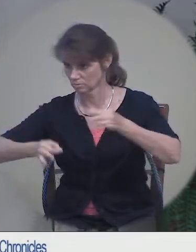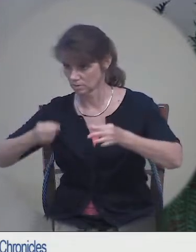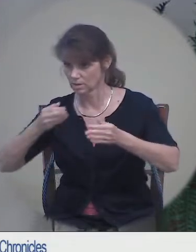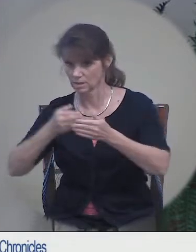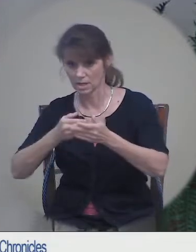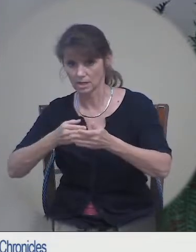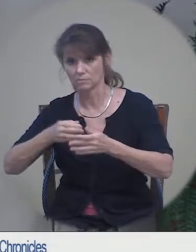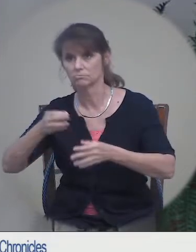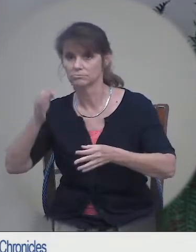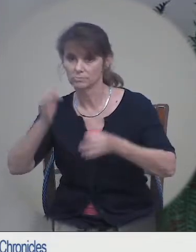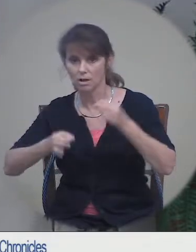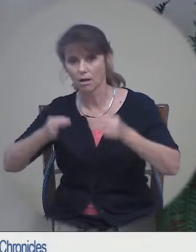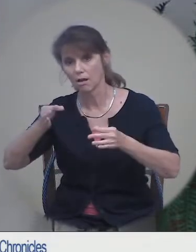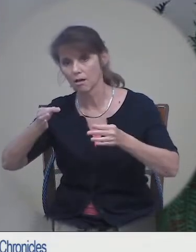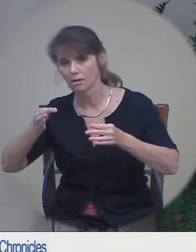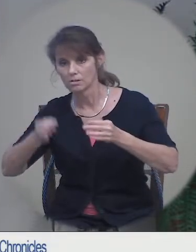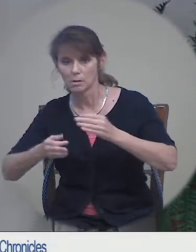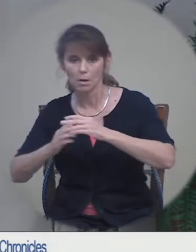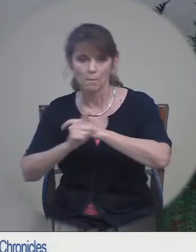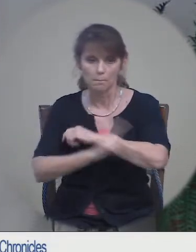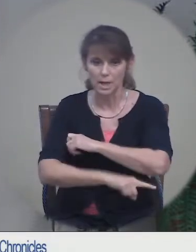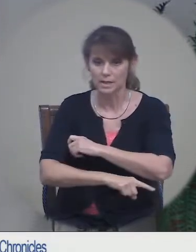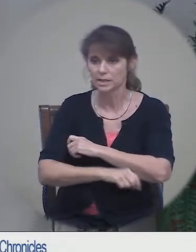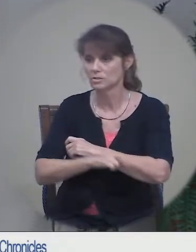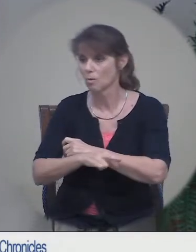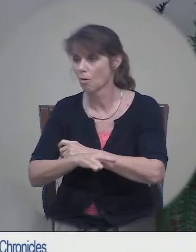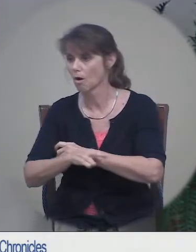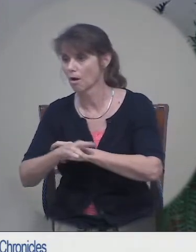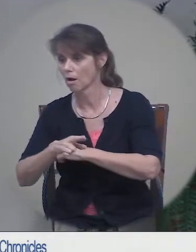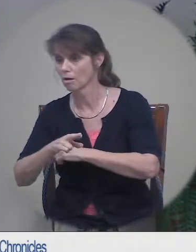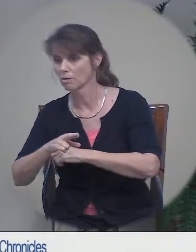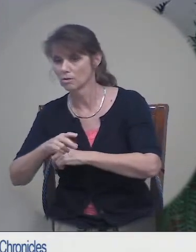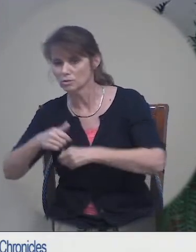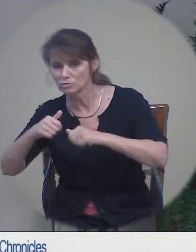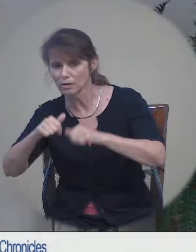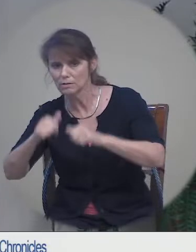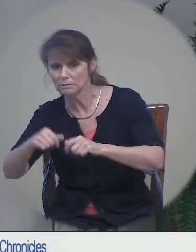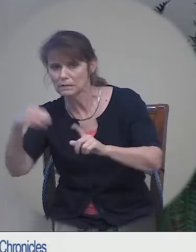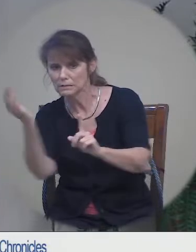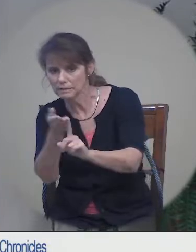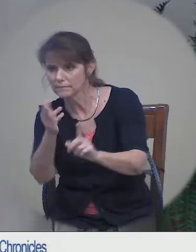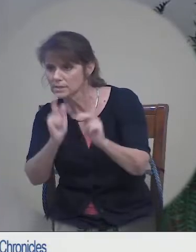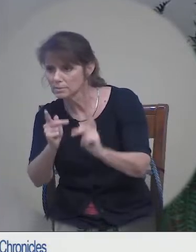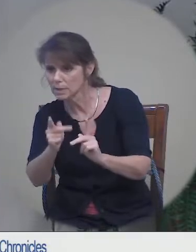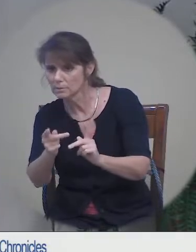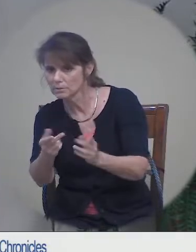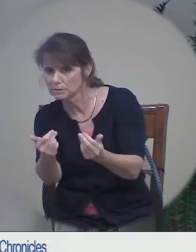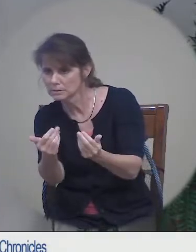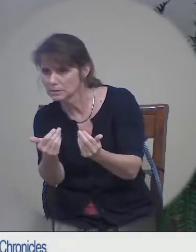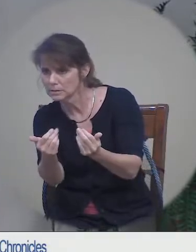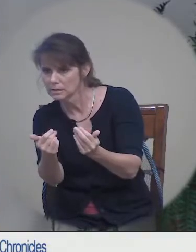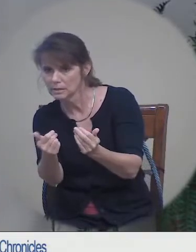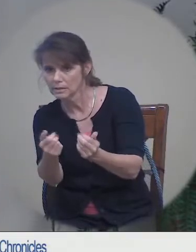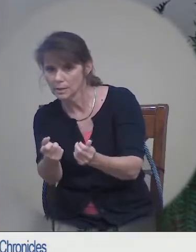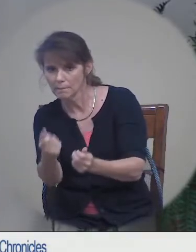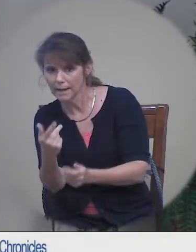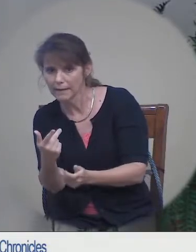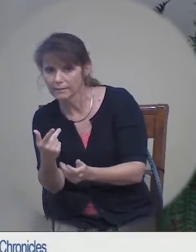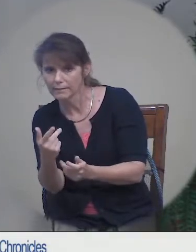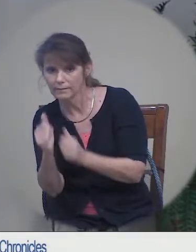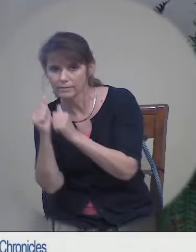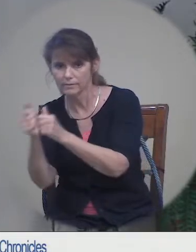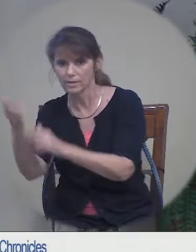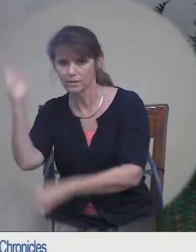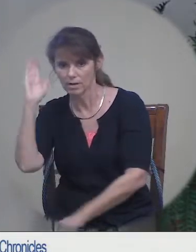bringing punishment, or trying to catch the people's attention. And because what they have chosen to turn away from God and follow